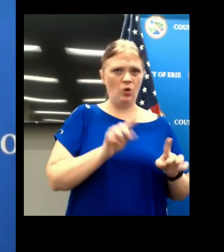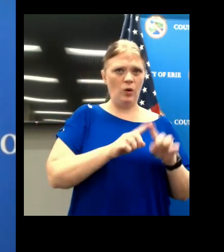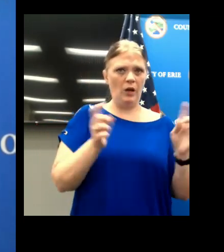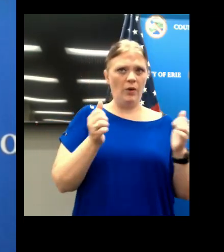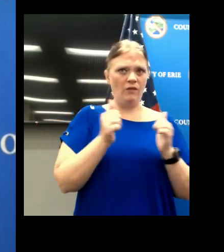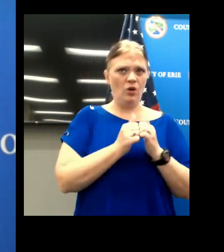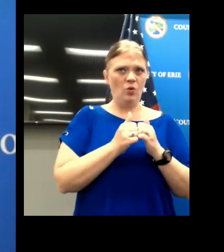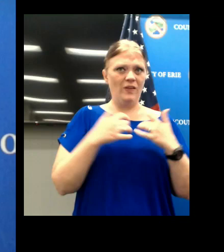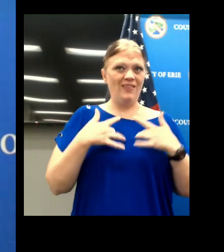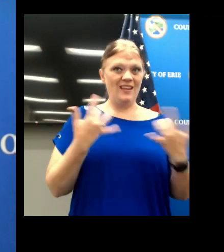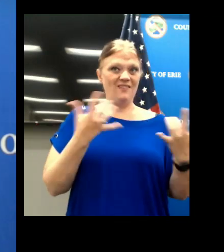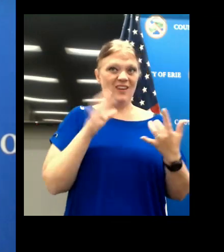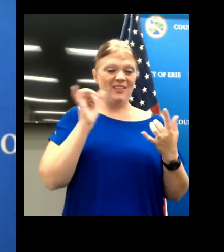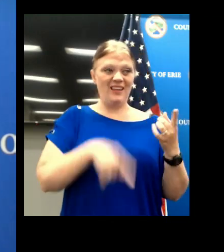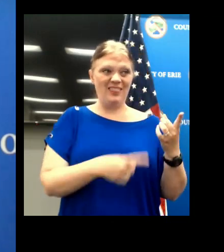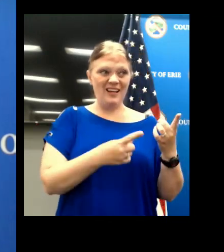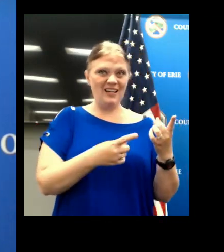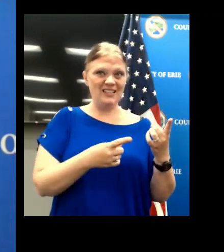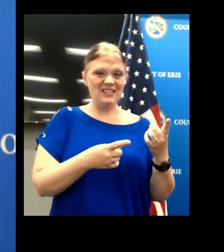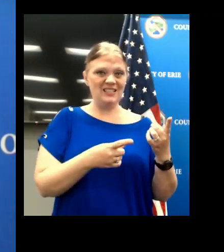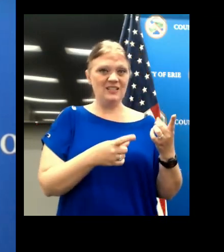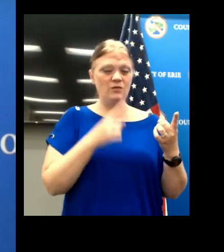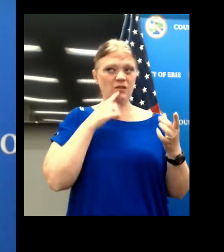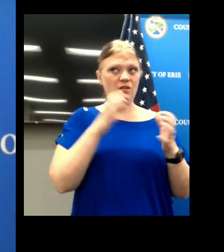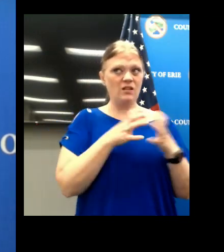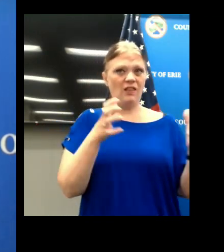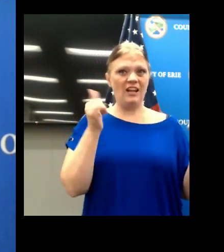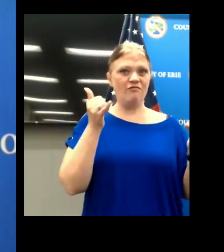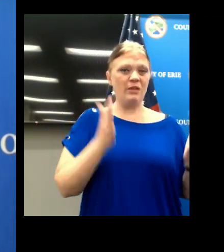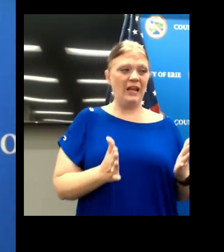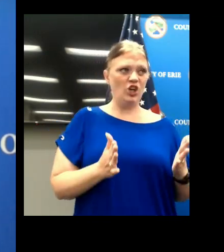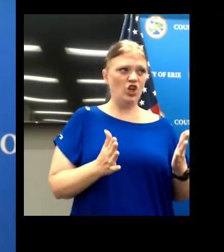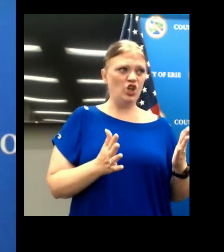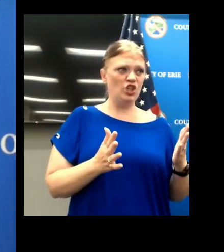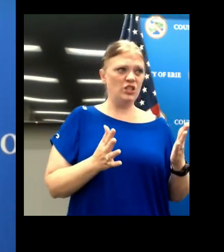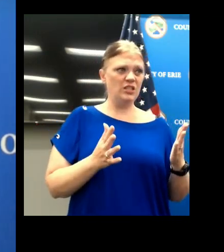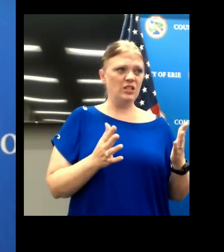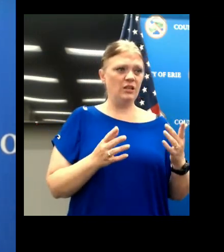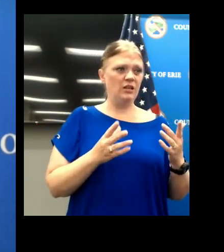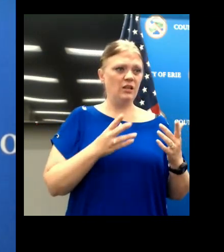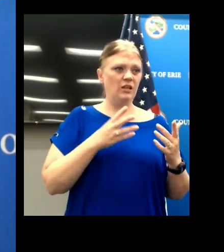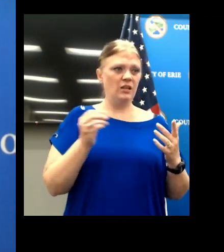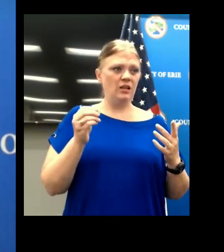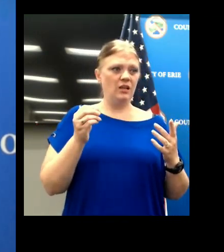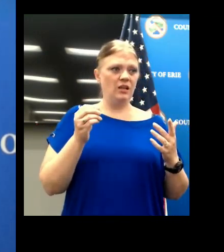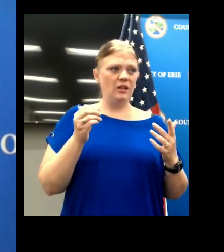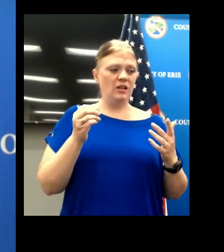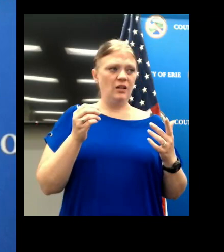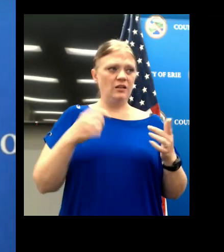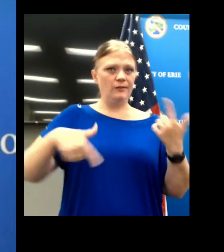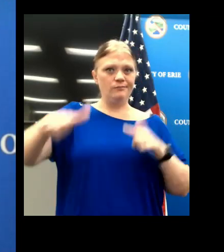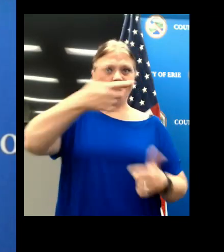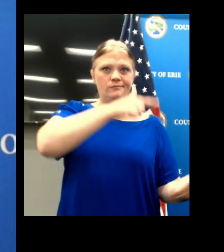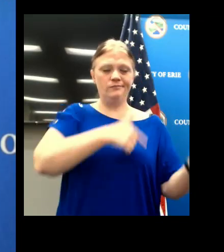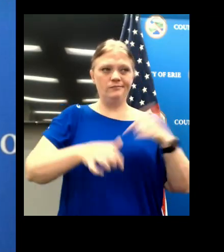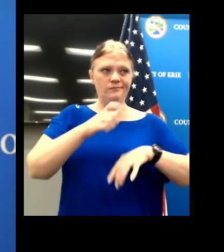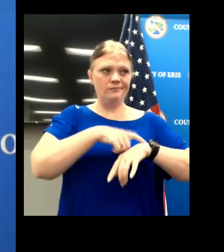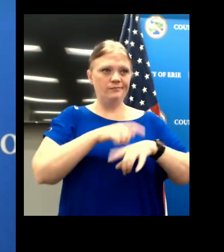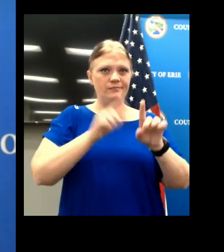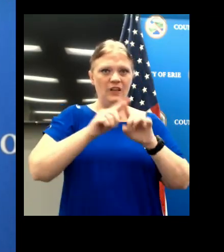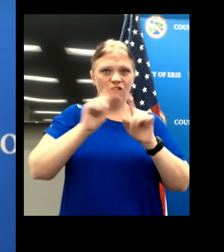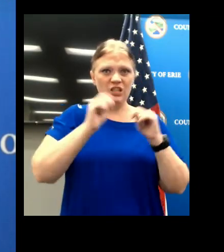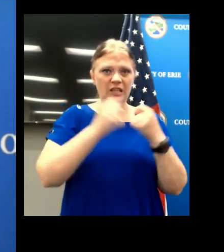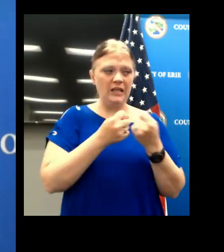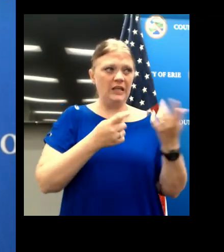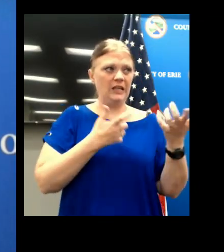an event like this, where there are going to be a lot of players and there'll be high turnaround time of different teams, there could